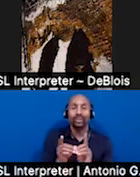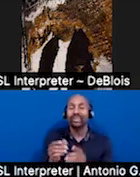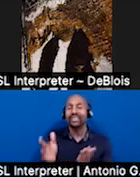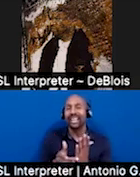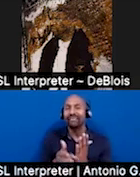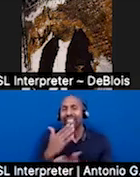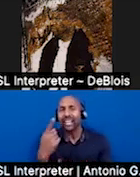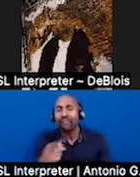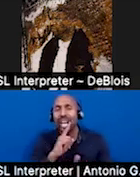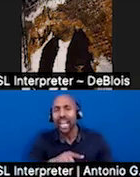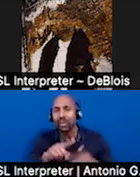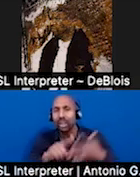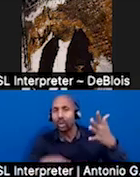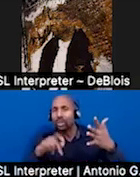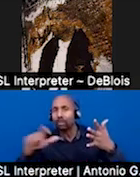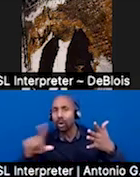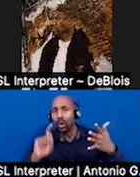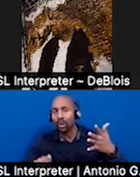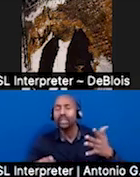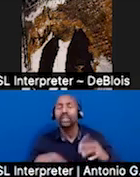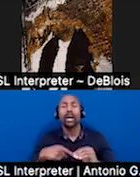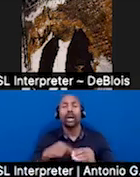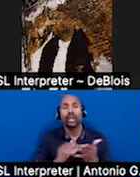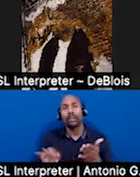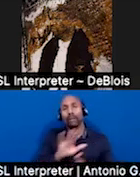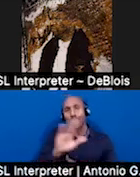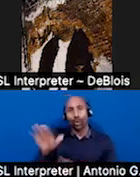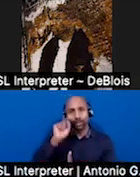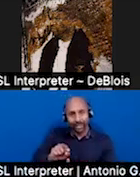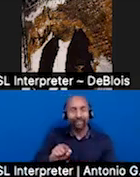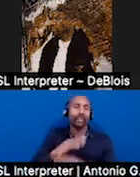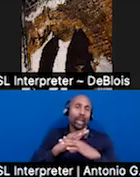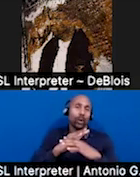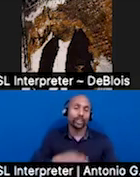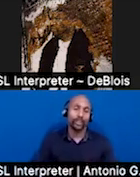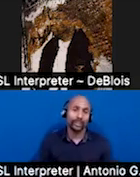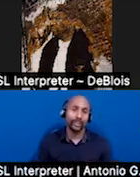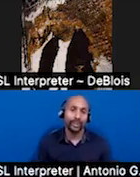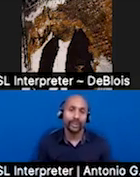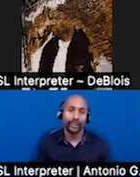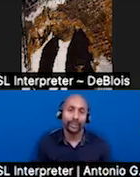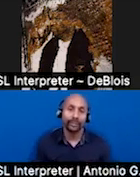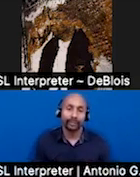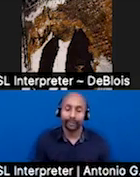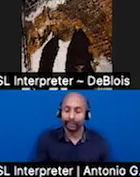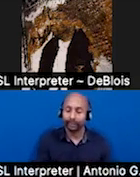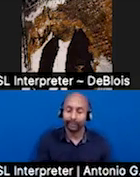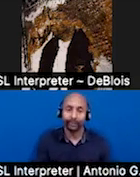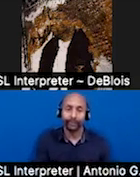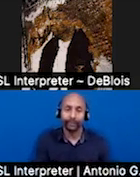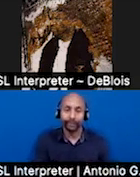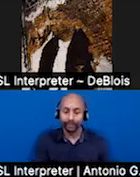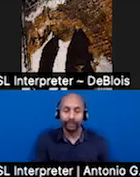some of the barriers to your access? I'd now like to address our amazing student panelists for this